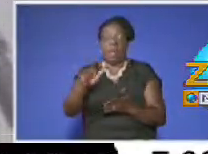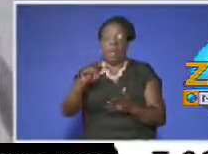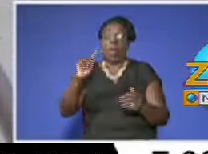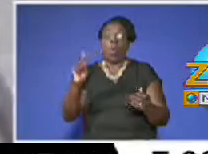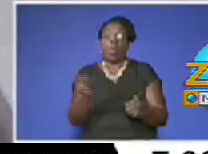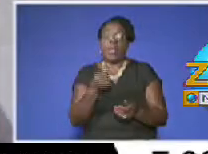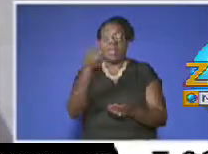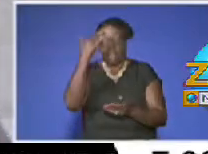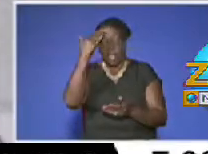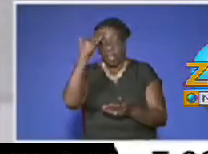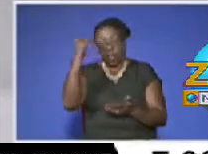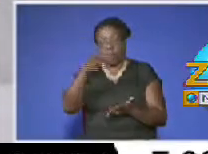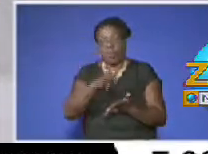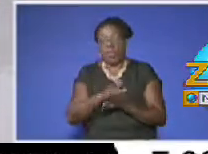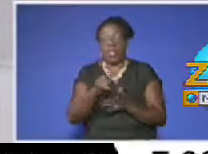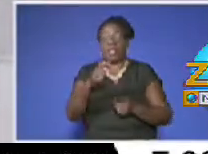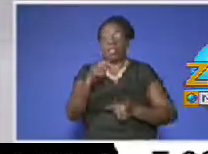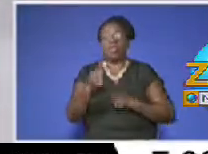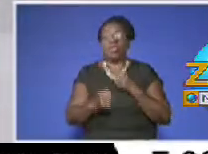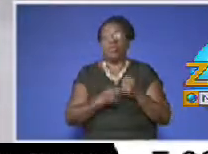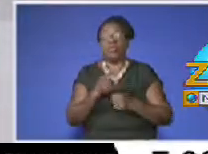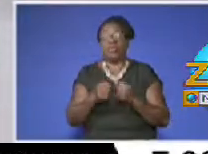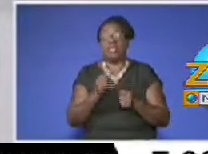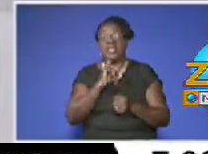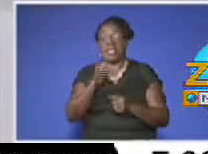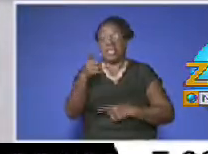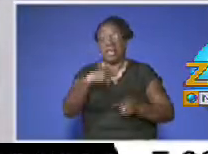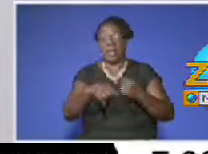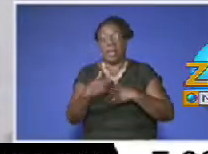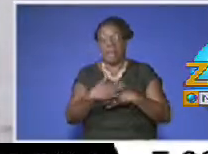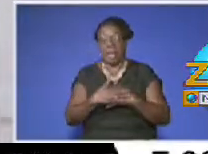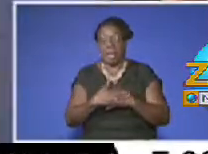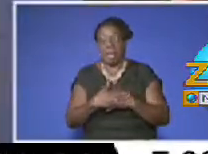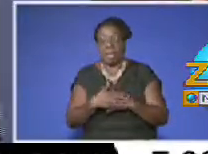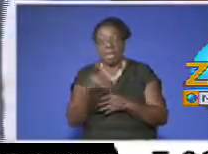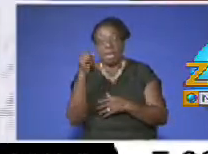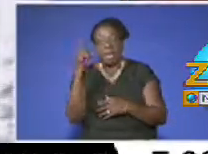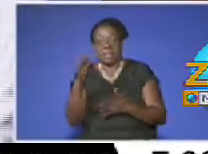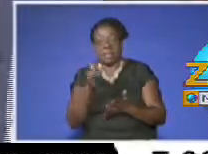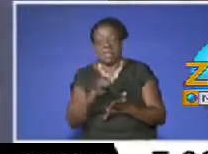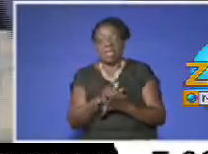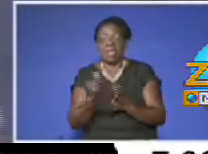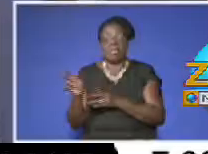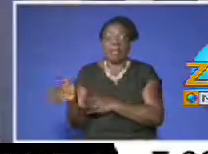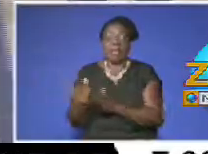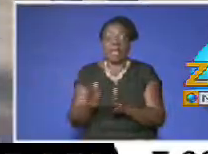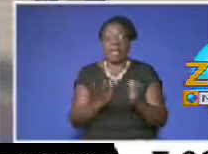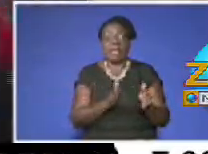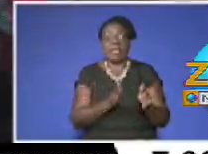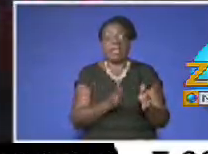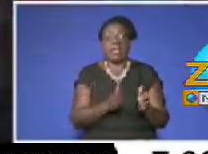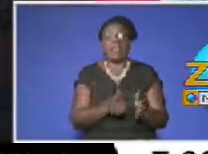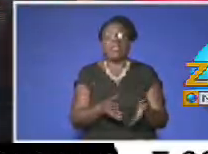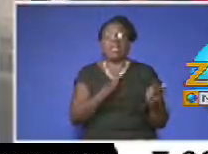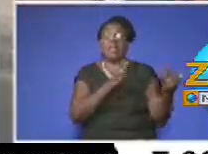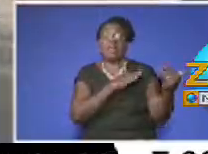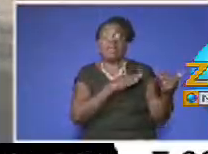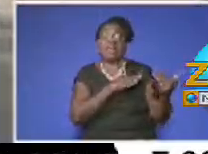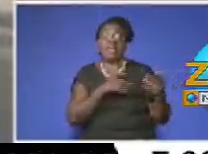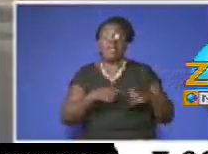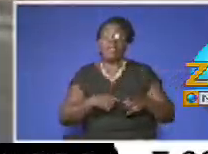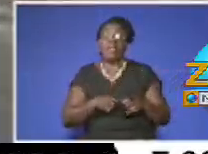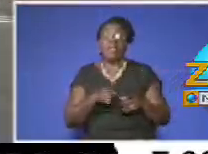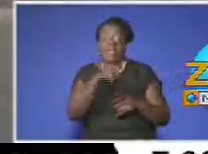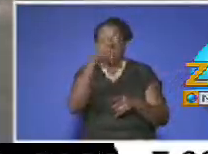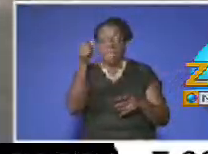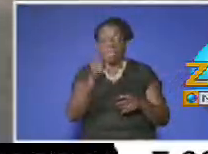tourism sector is back up and running. Understand that the schedules are extremely limited, given that current demand levels are not as